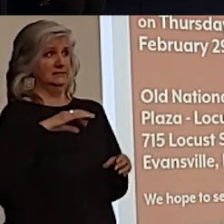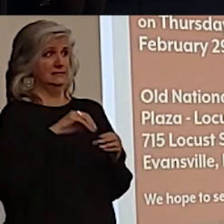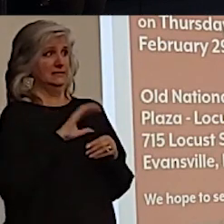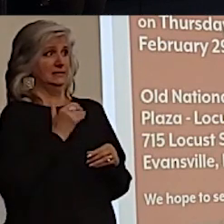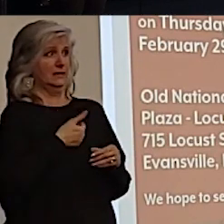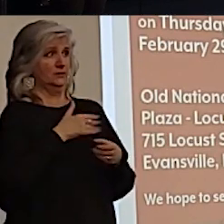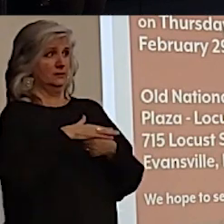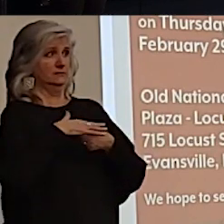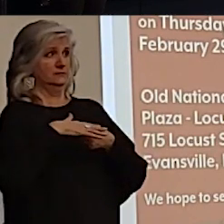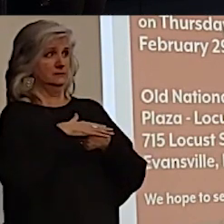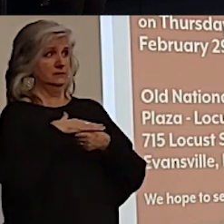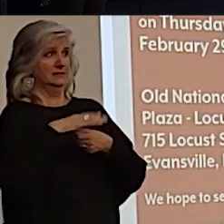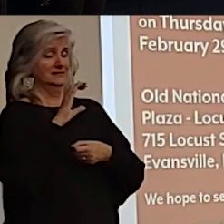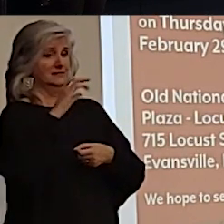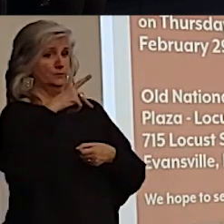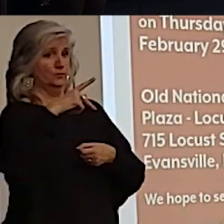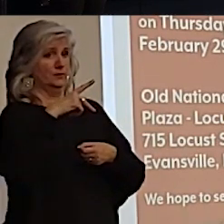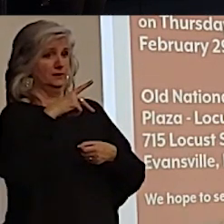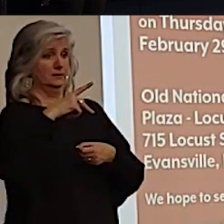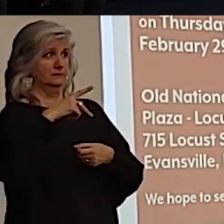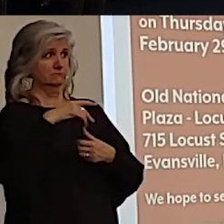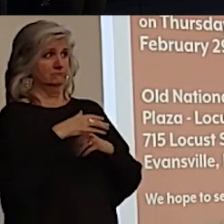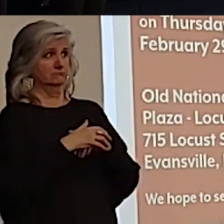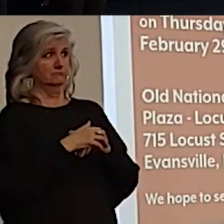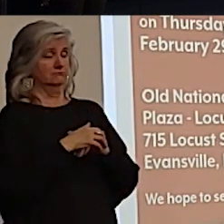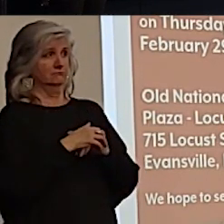our CenterPoint area